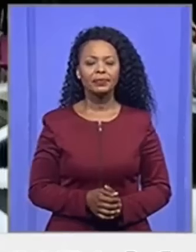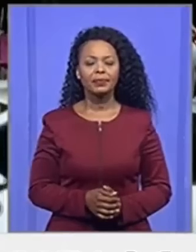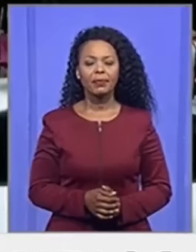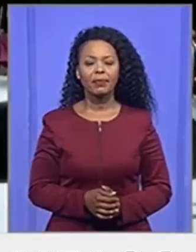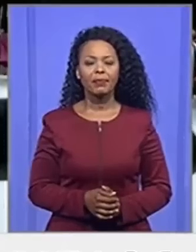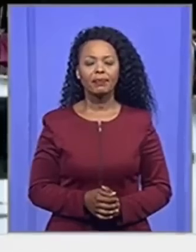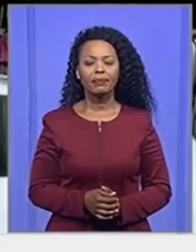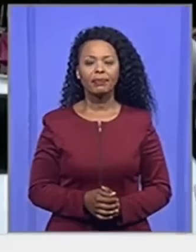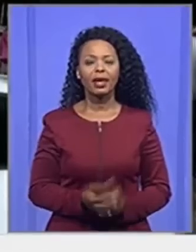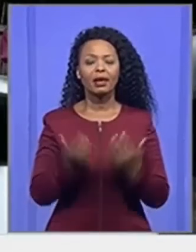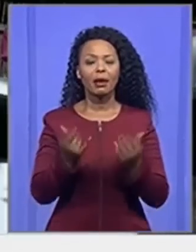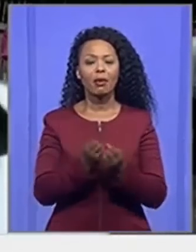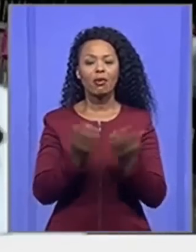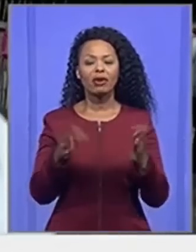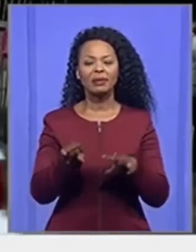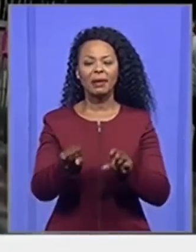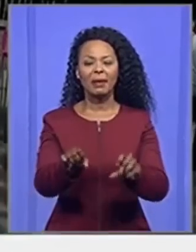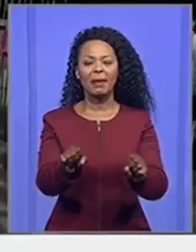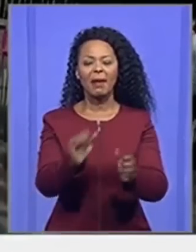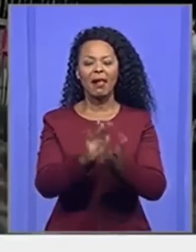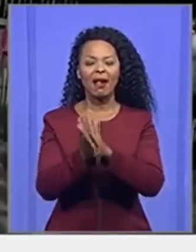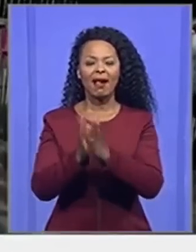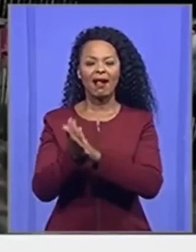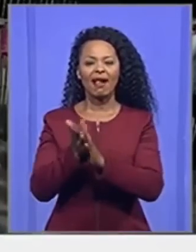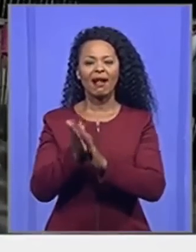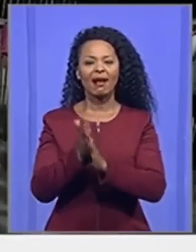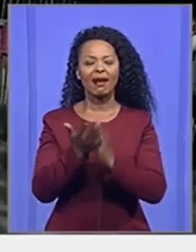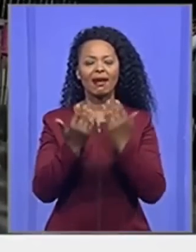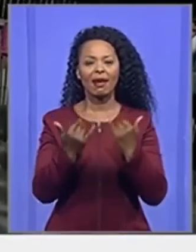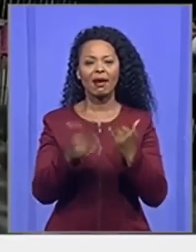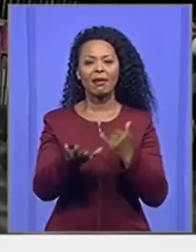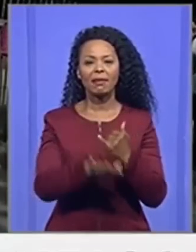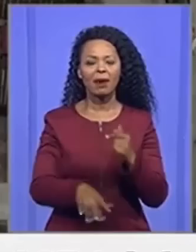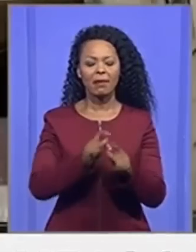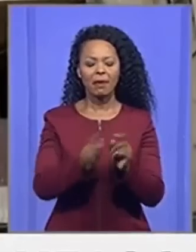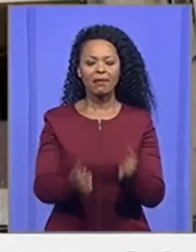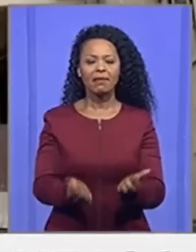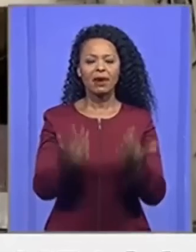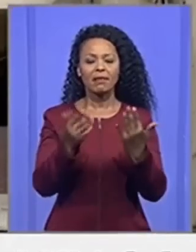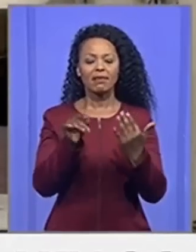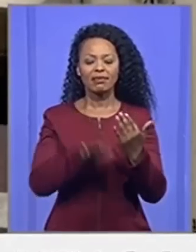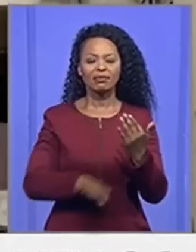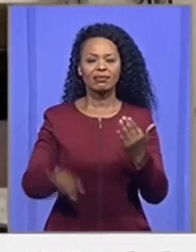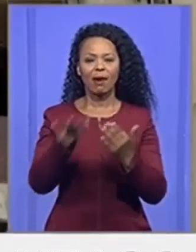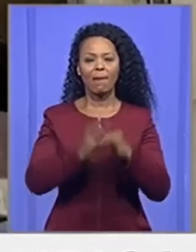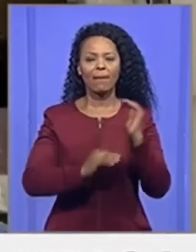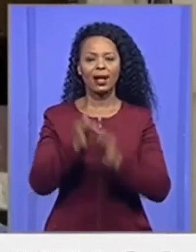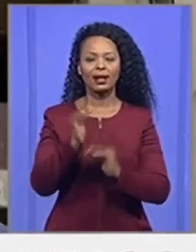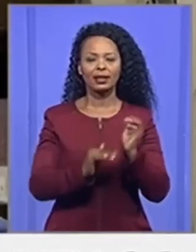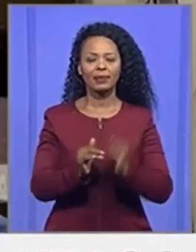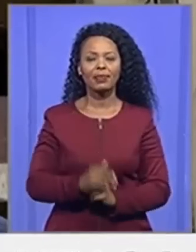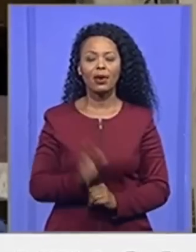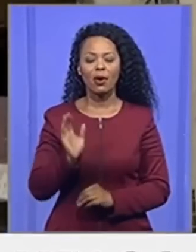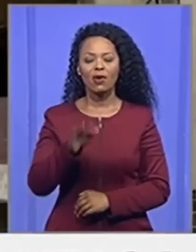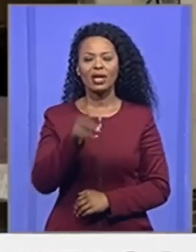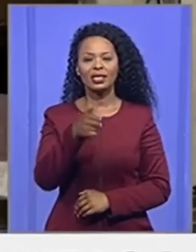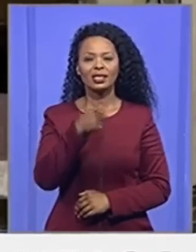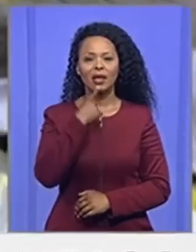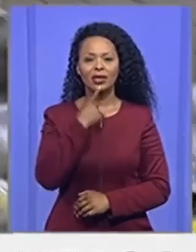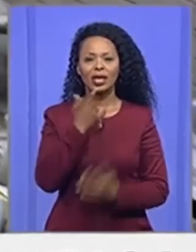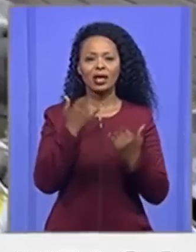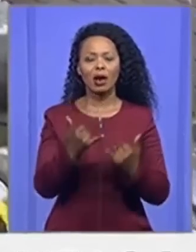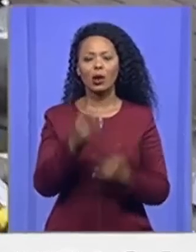Go thupja ga meago ke tlhotlhogolo yeo e lebanago le masepala mogolo wa Johannesburg. Go begwa ge meago ya go feta dikete tše tshela e thupilwe